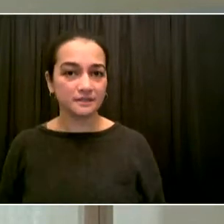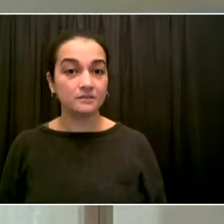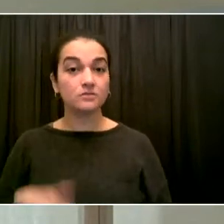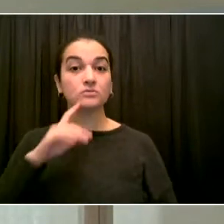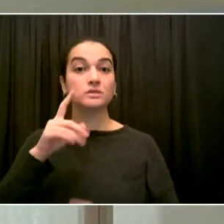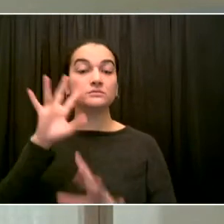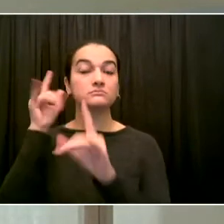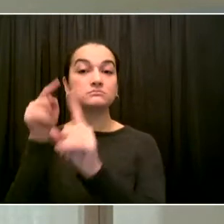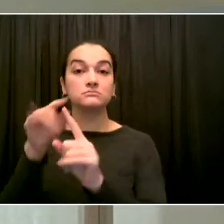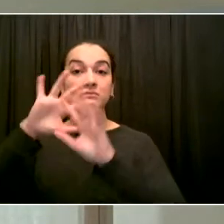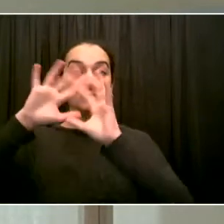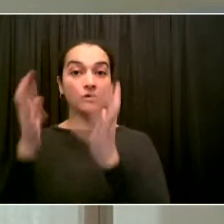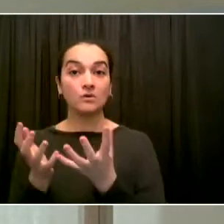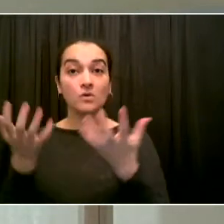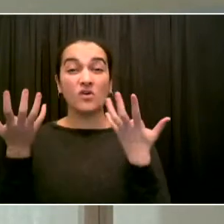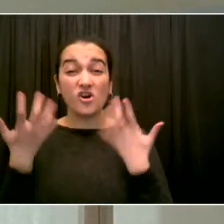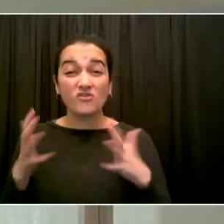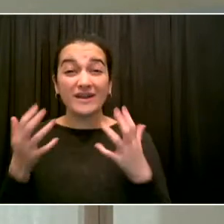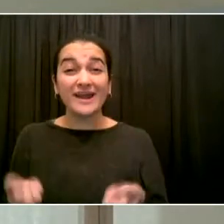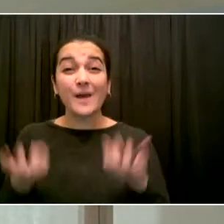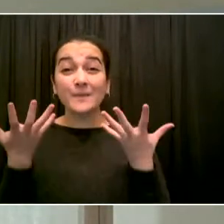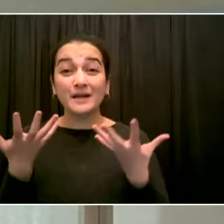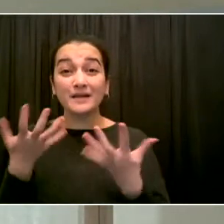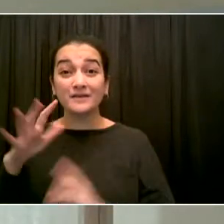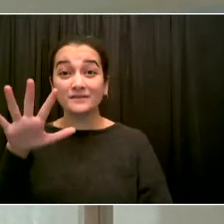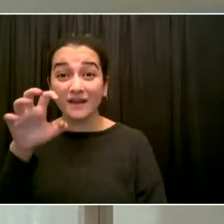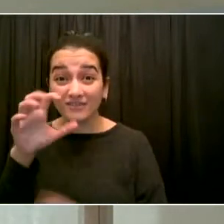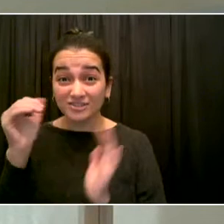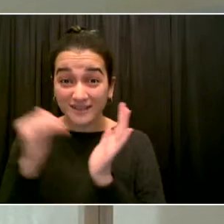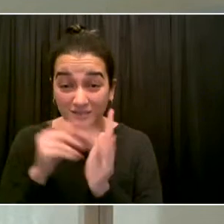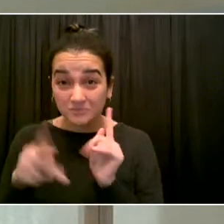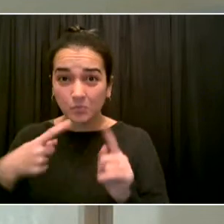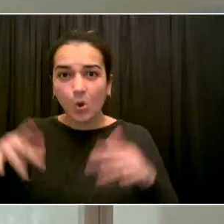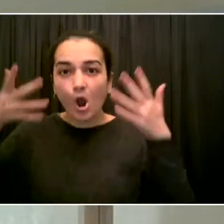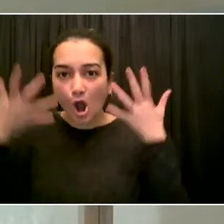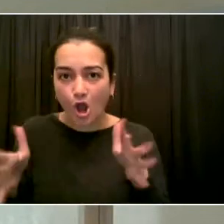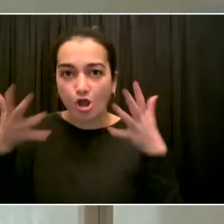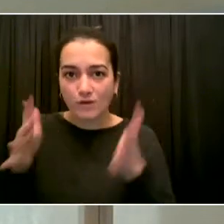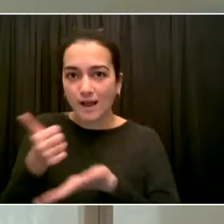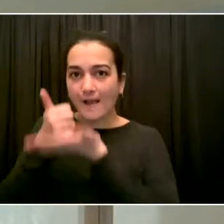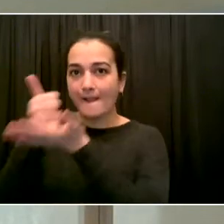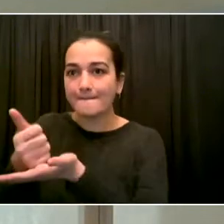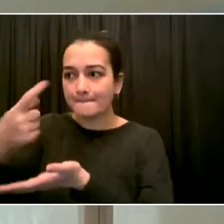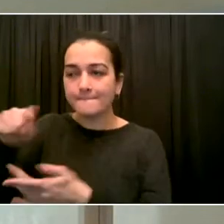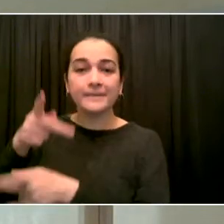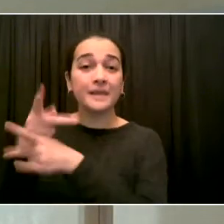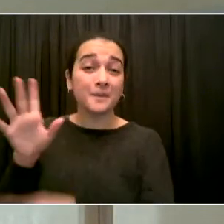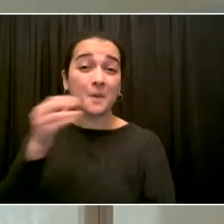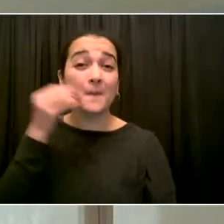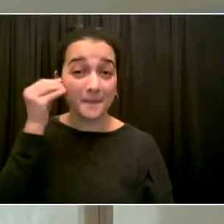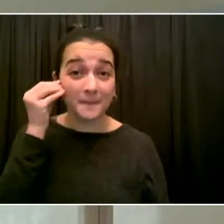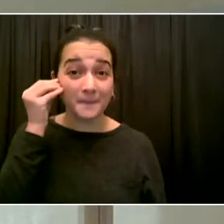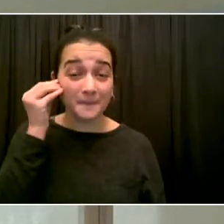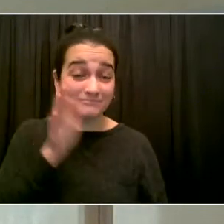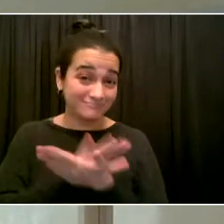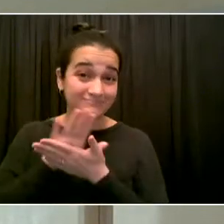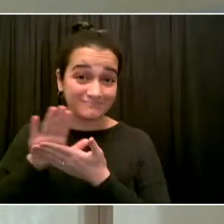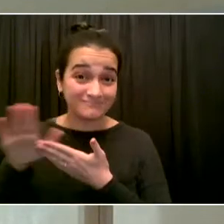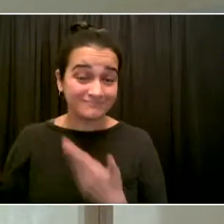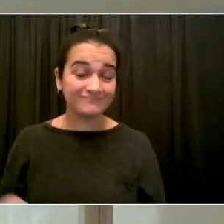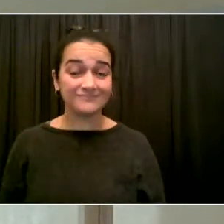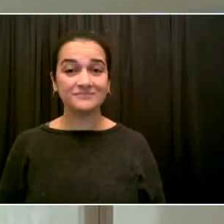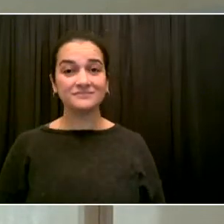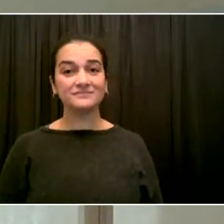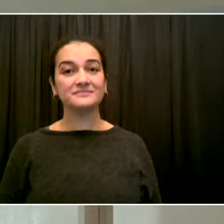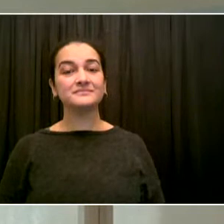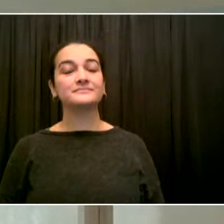how important it is, as you've said, when the eviction moratoriums expire at the beginning of January.